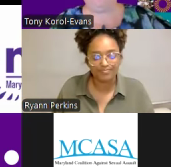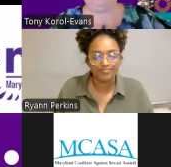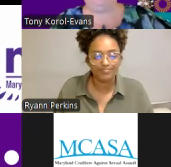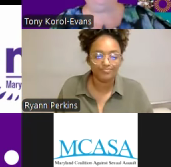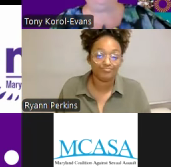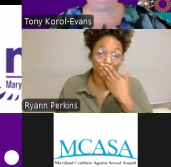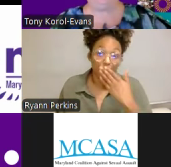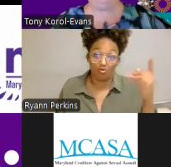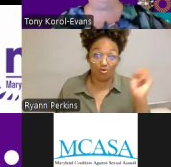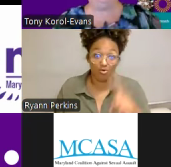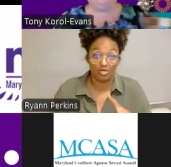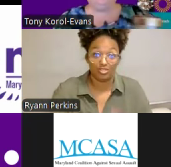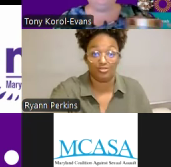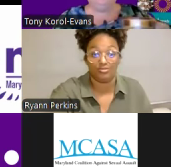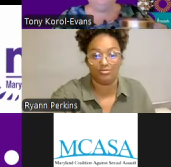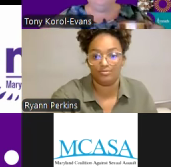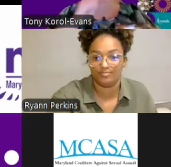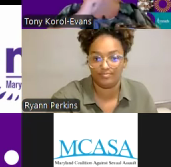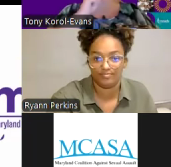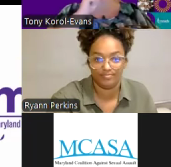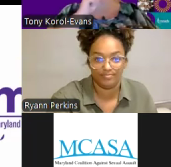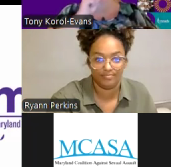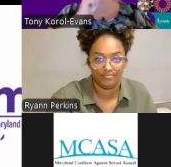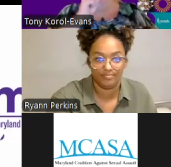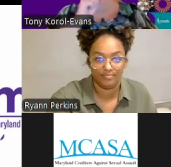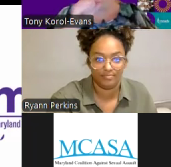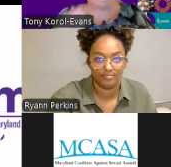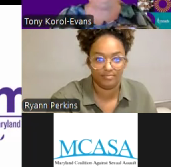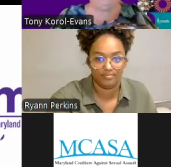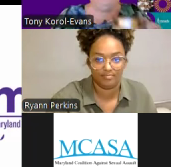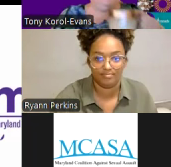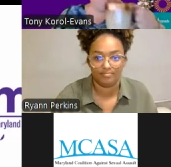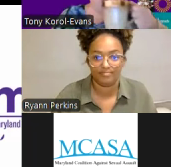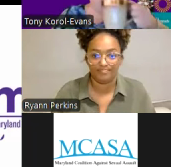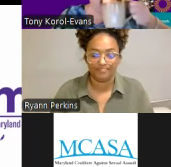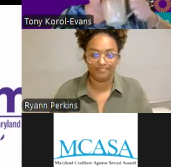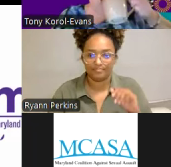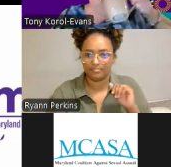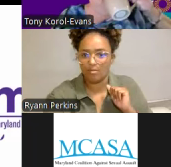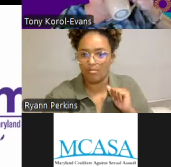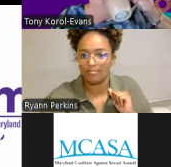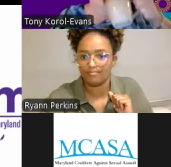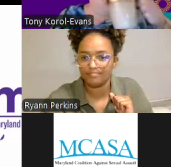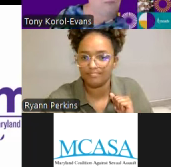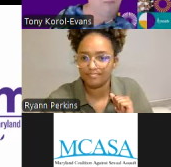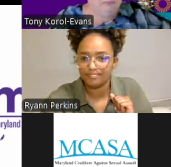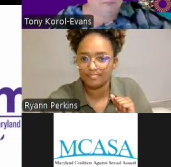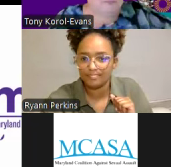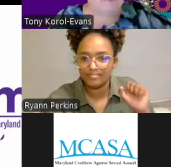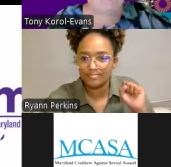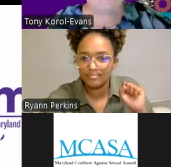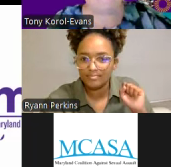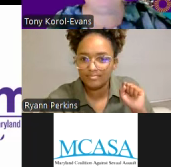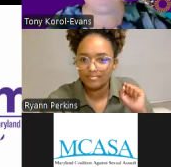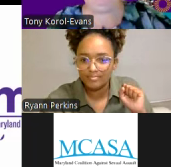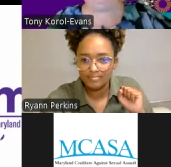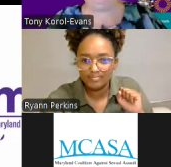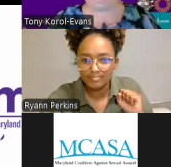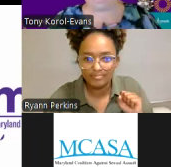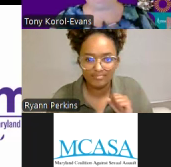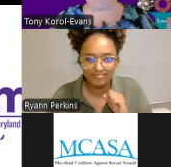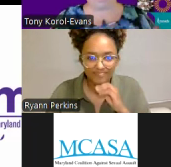them coming. Keep them coming. So when